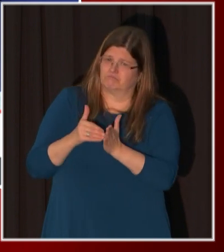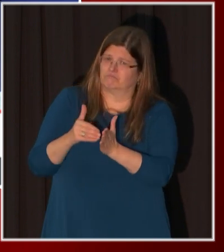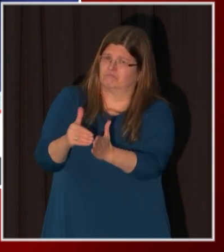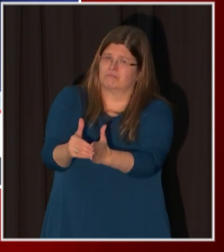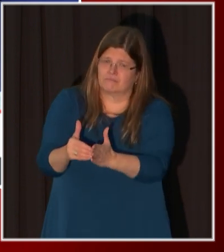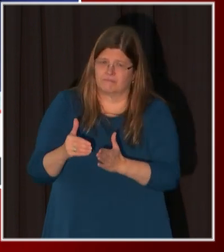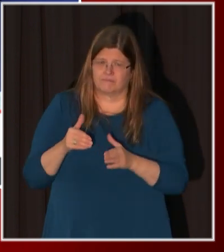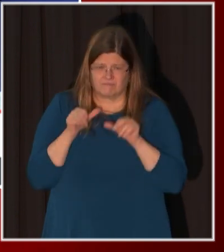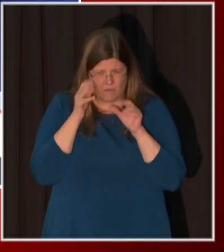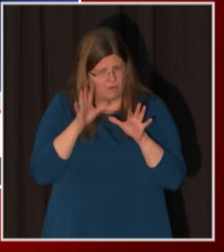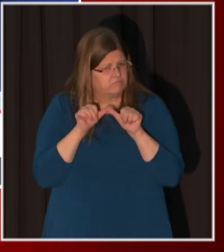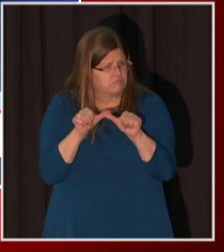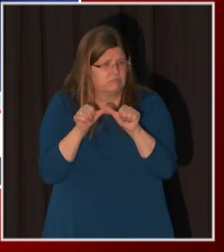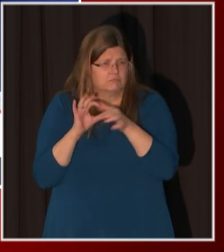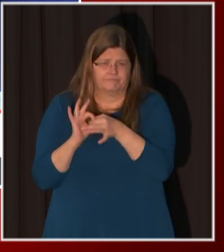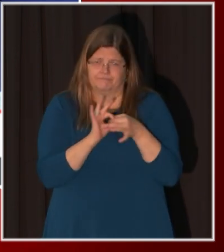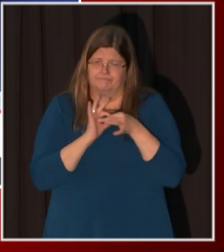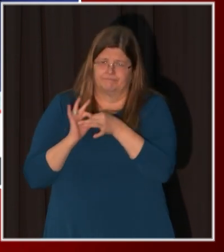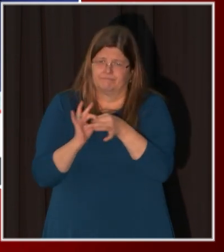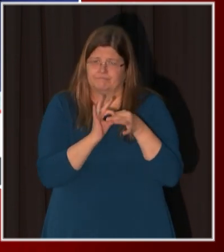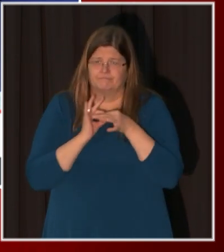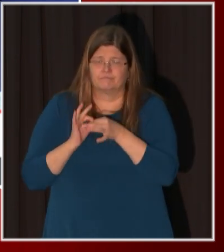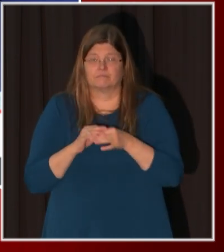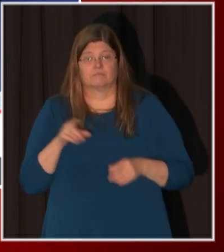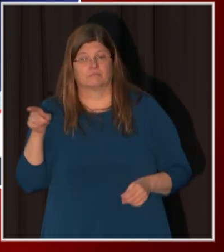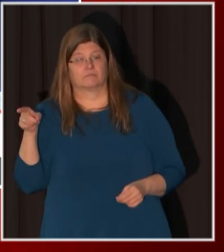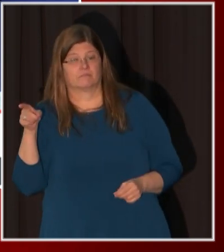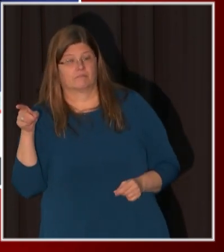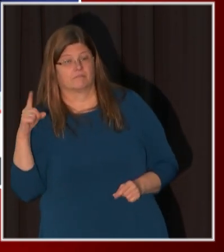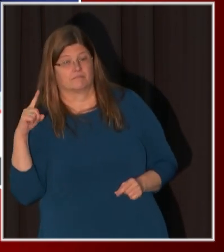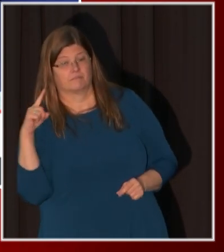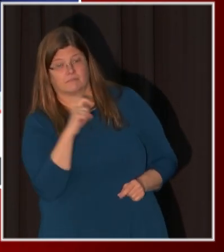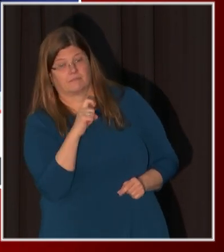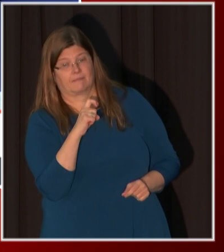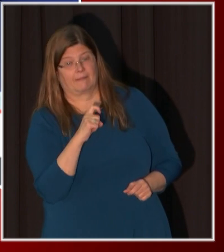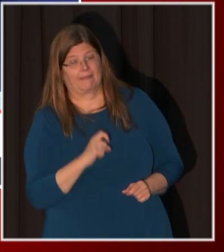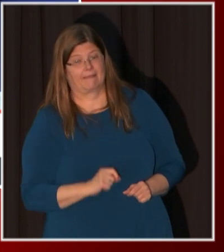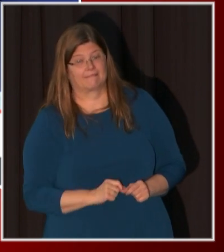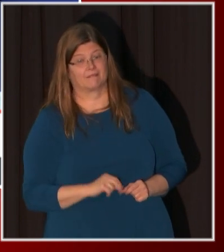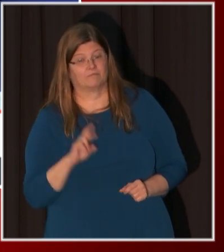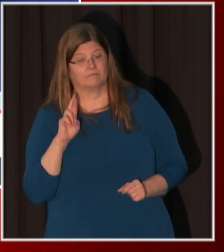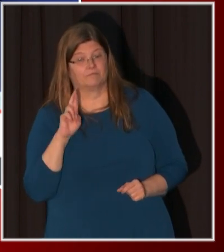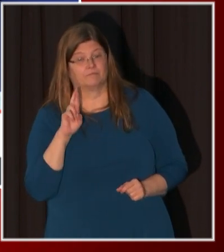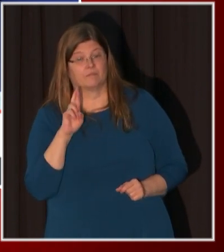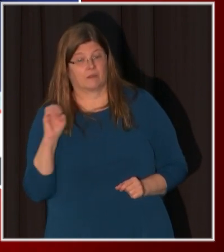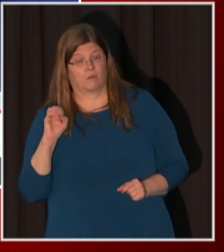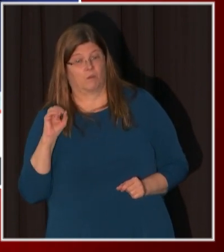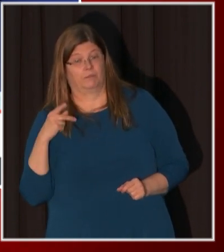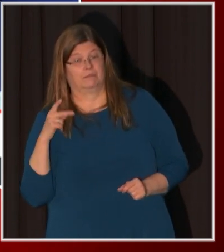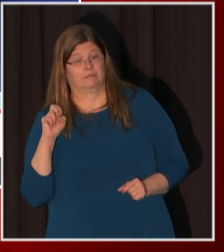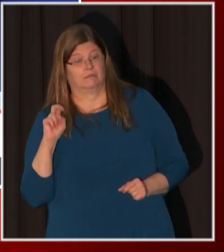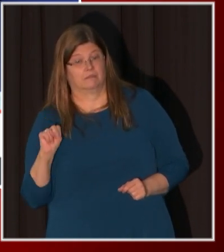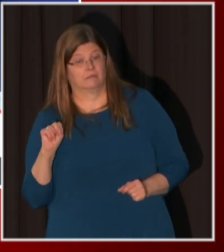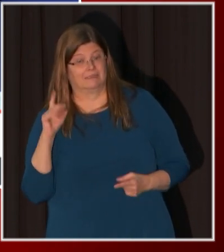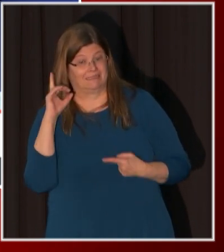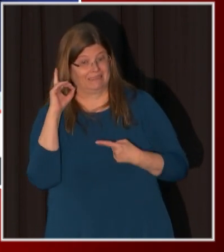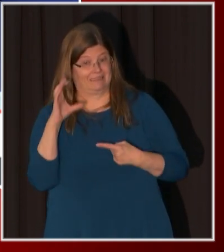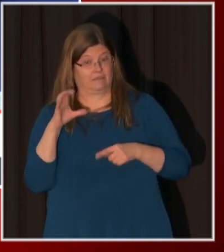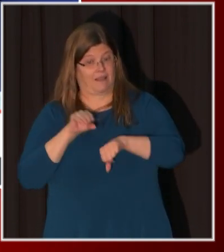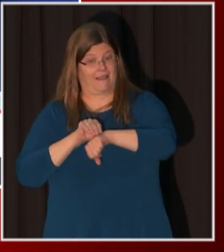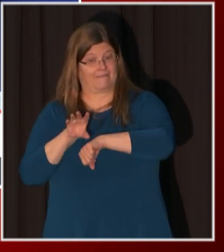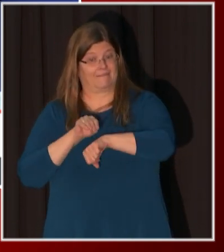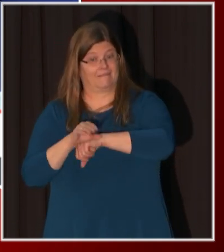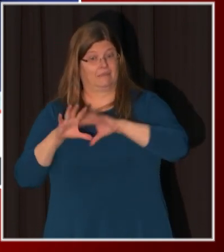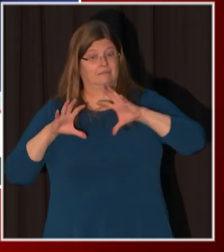Mayor Bowser. Yes, sir. You have on your Reopen DC Advisory Group as co-chairs Dr. Rice and